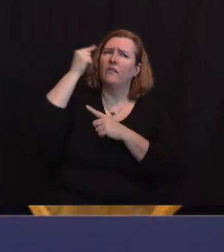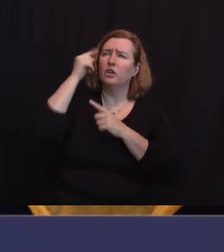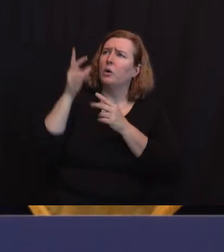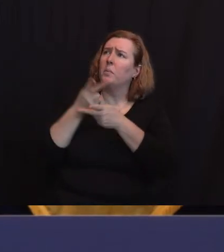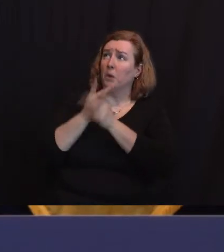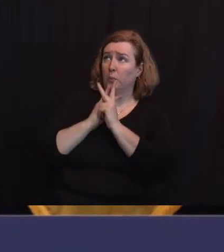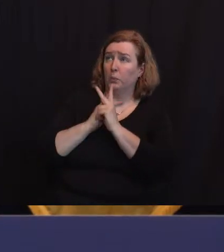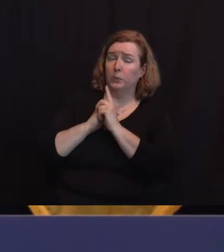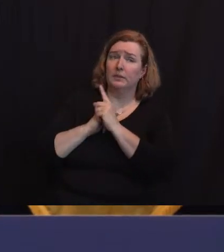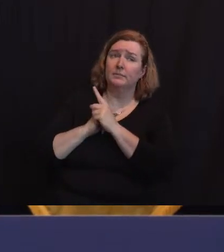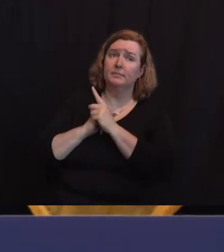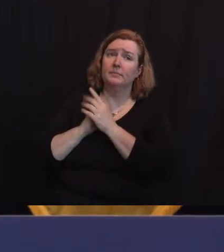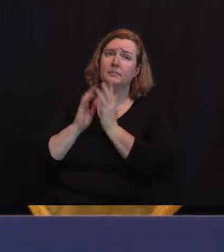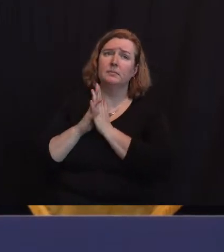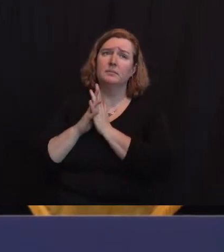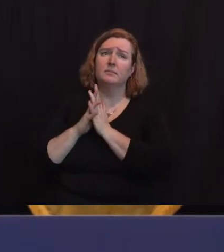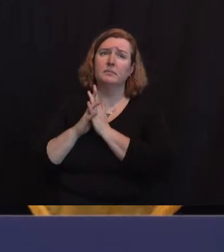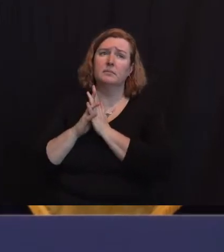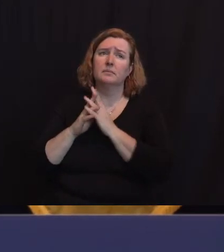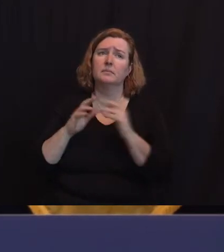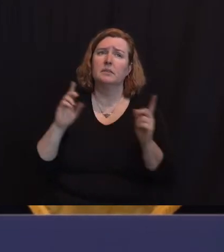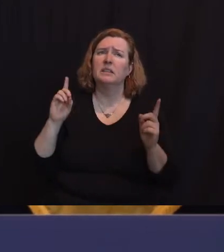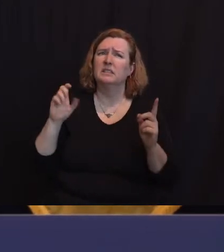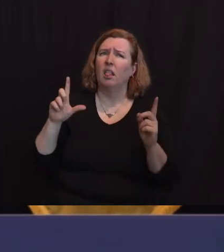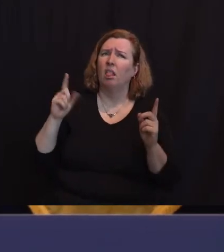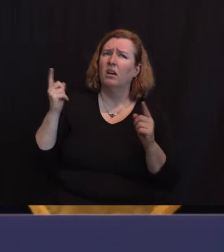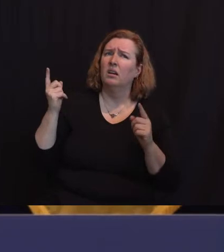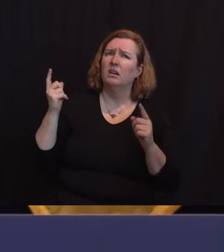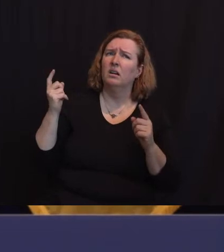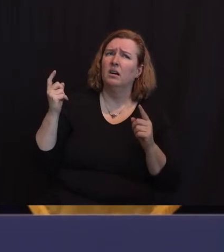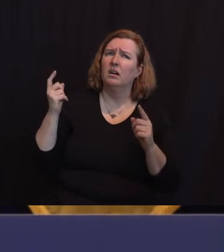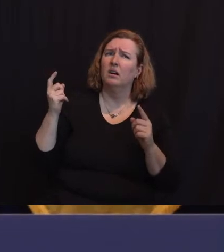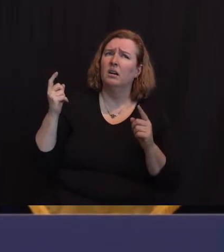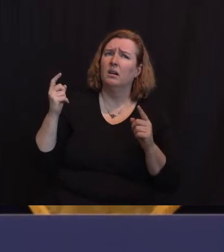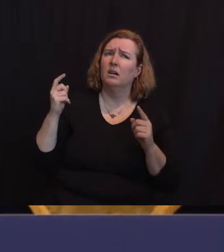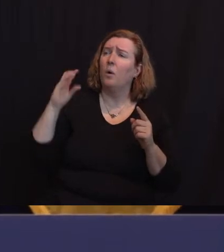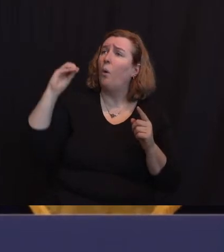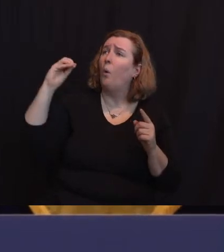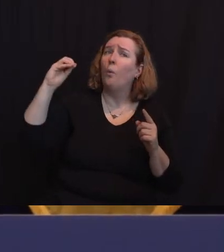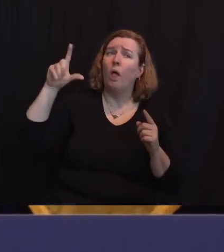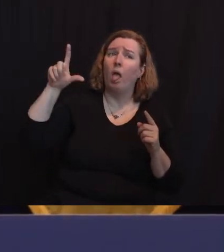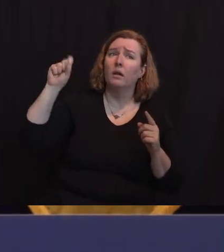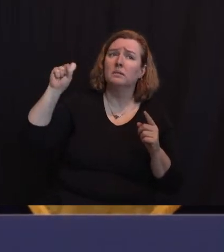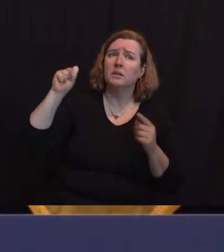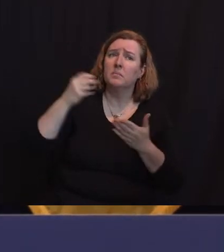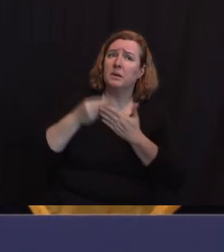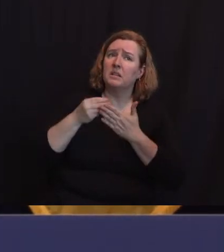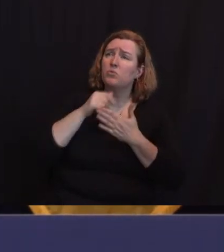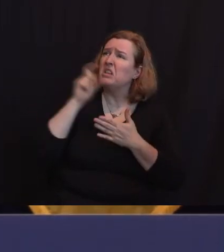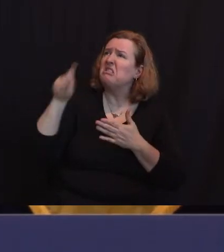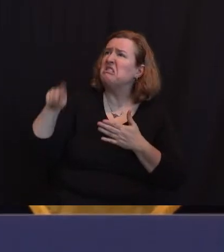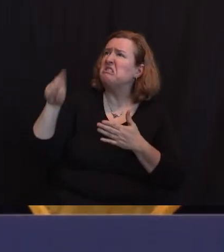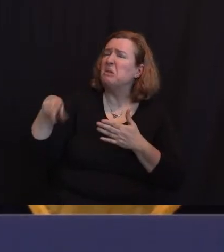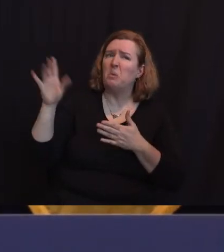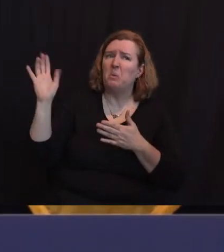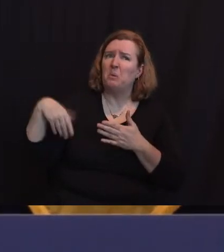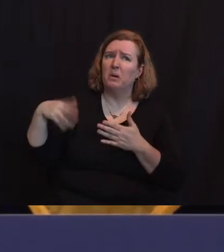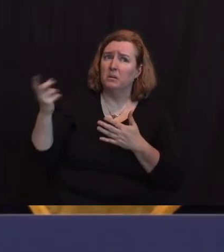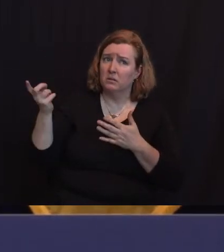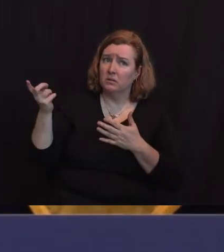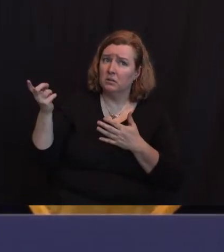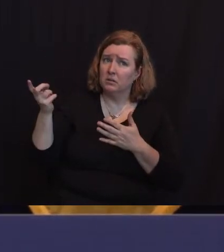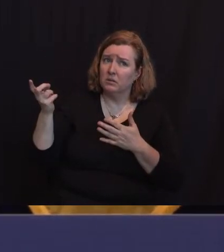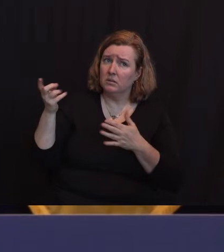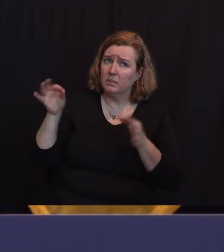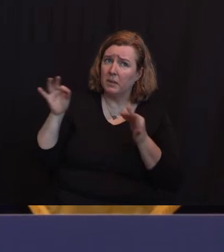as Daniel, I believe, said in his question, the OLS says the money is not needed, and while you listed a bunch of reasons for why it may have